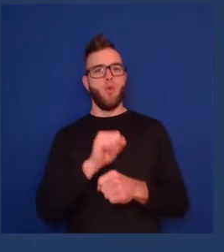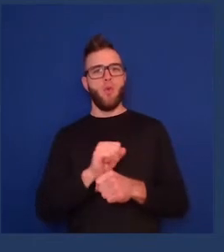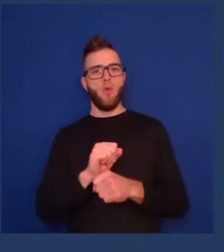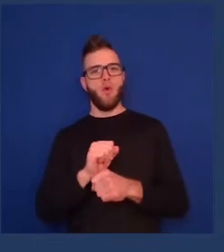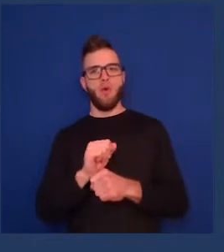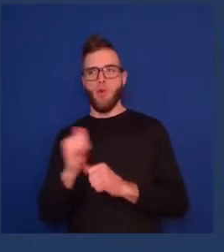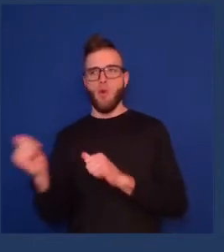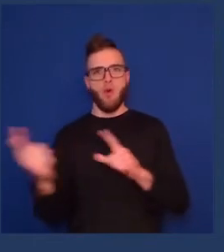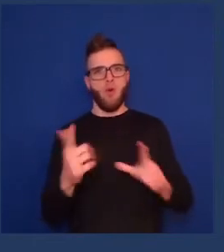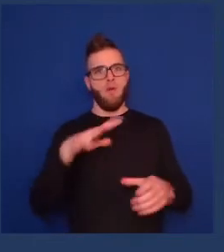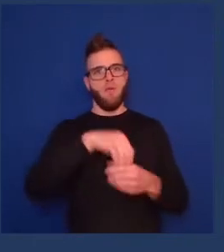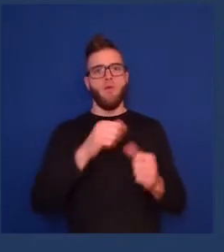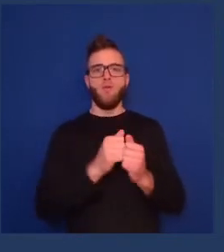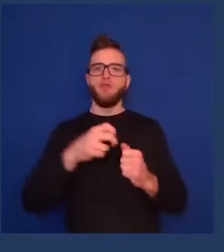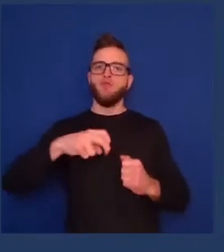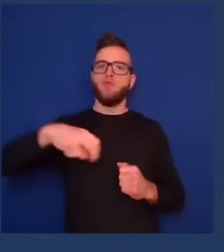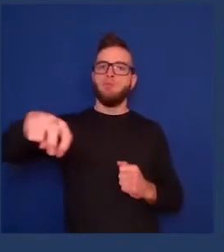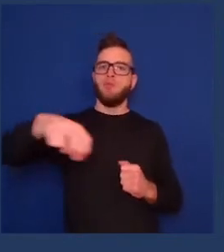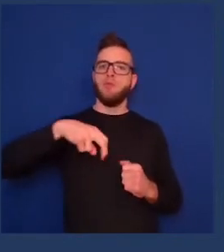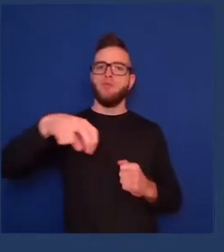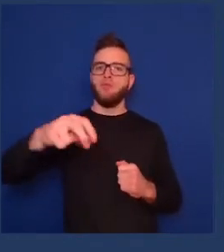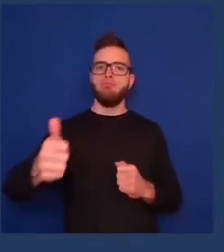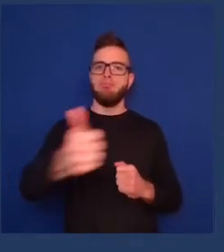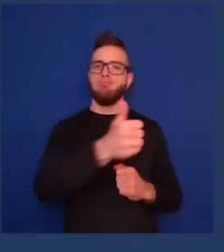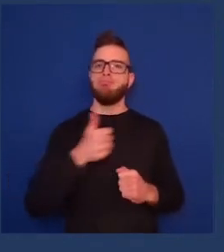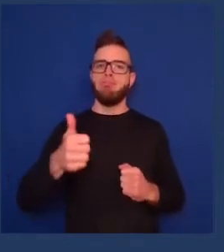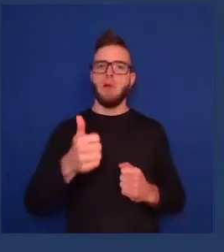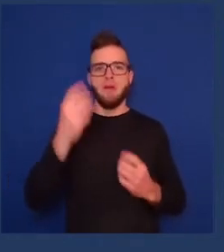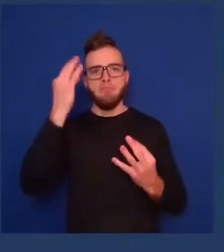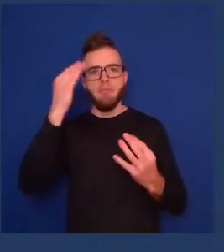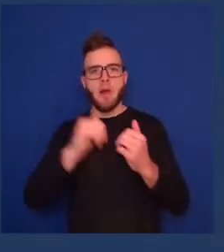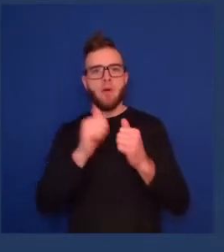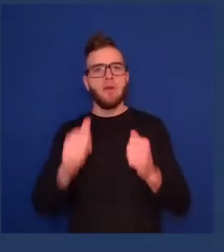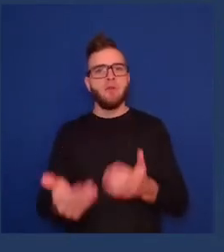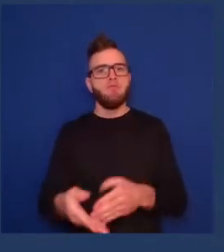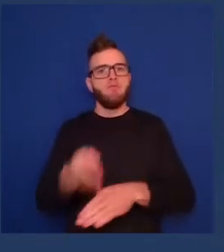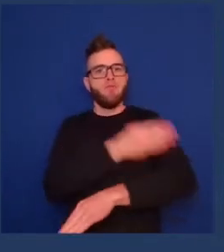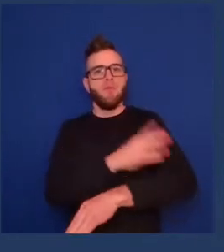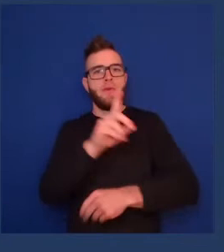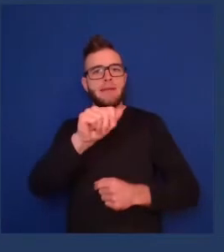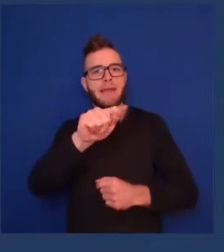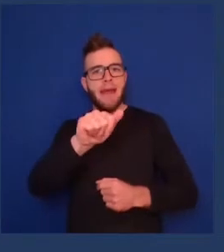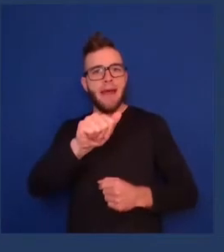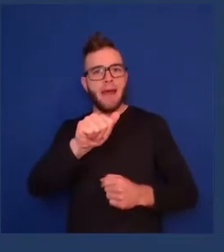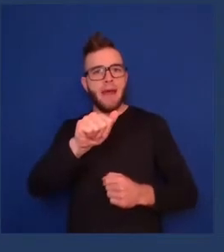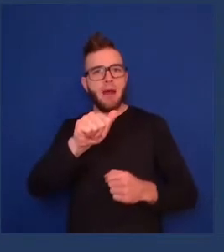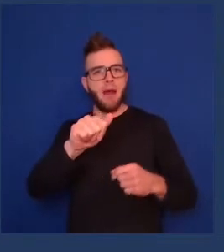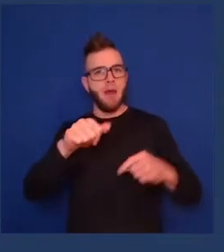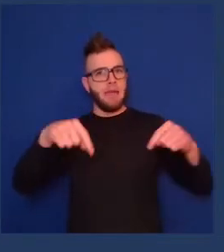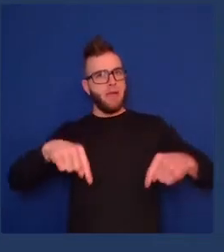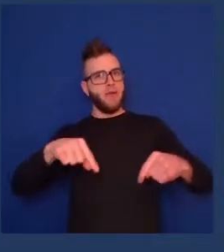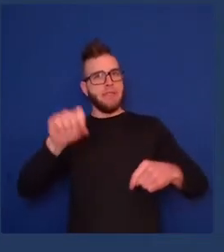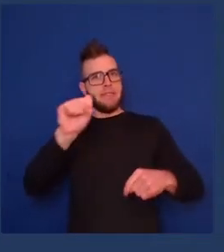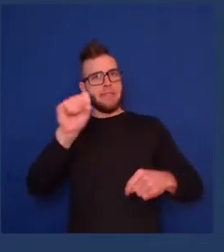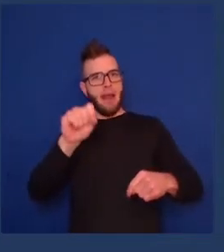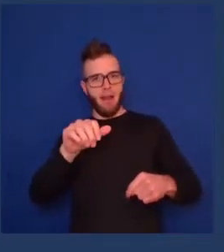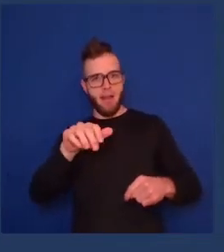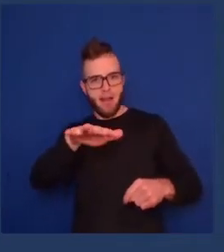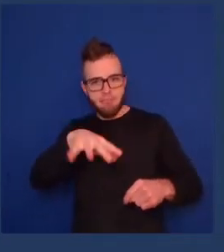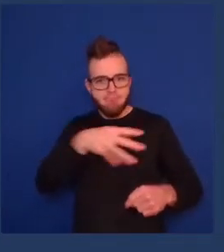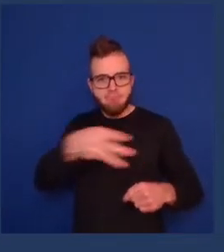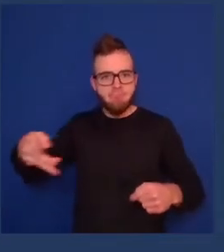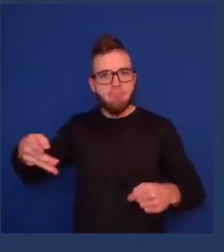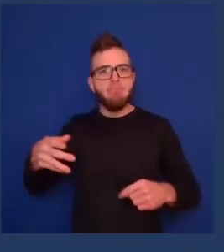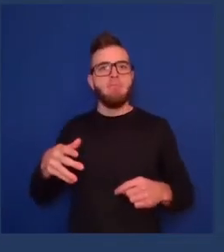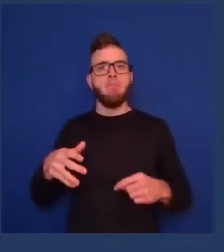that we have all been doing on transportation, trying to think about how we can improve the data that's available about Seattle,